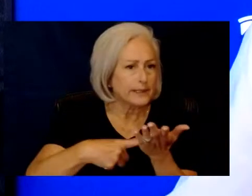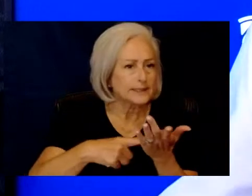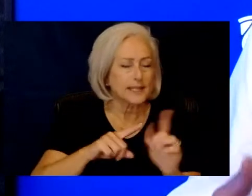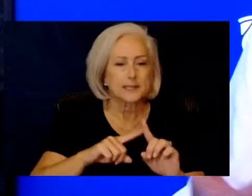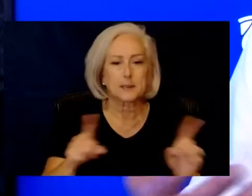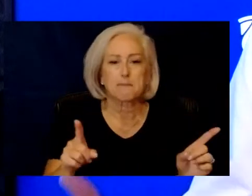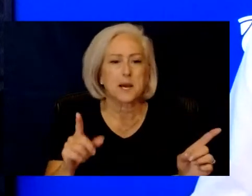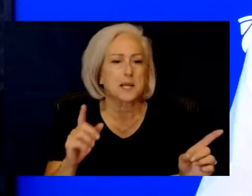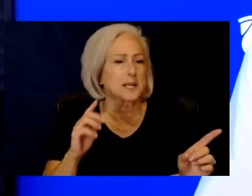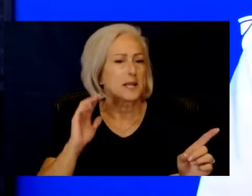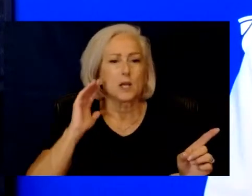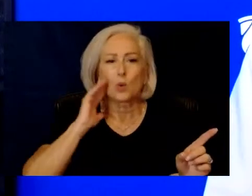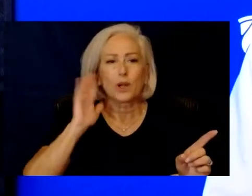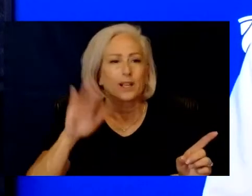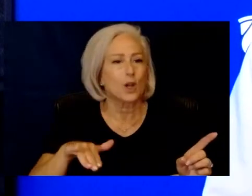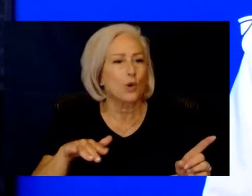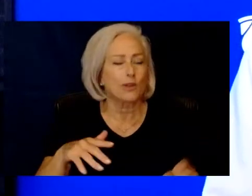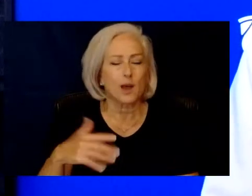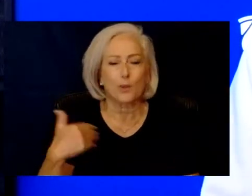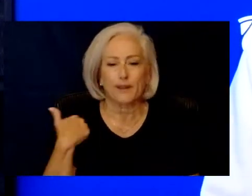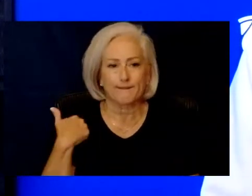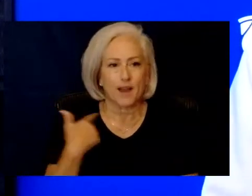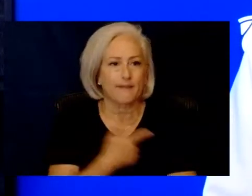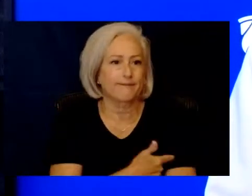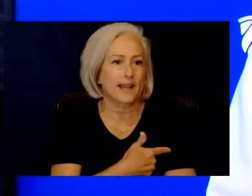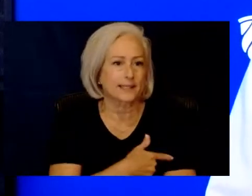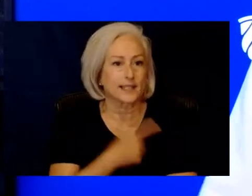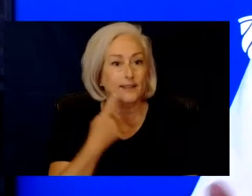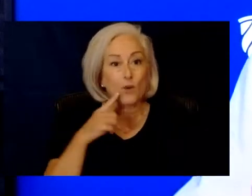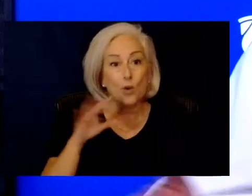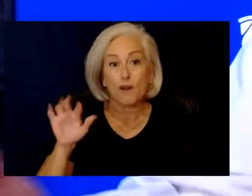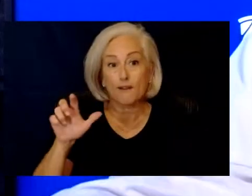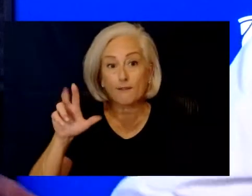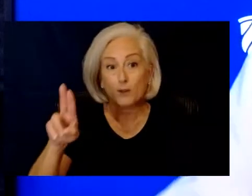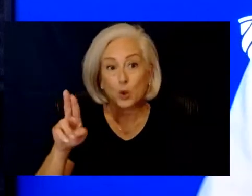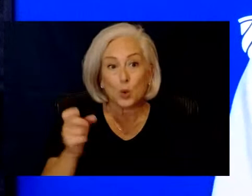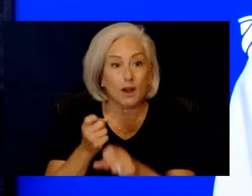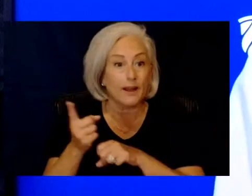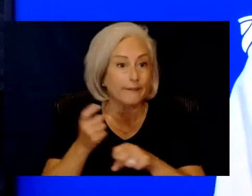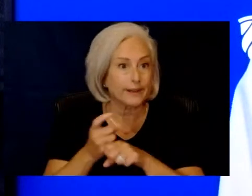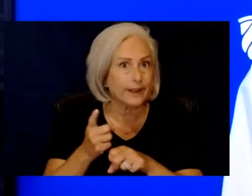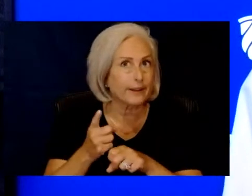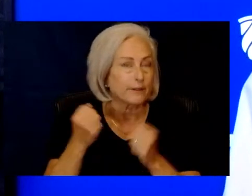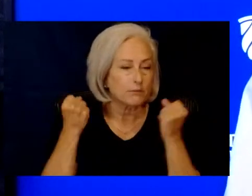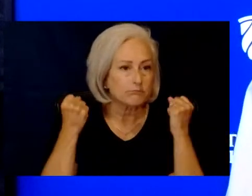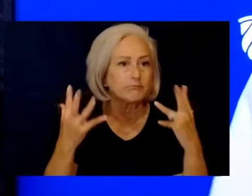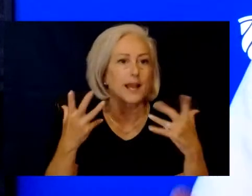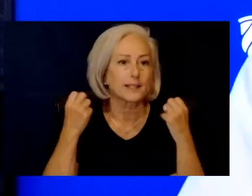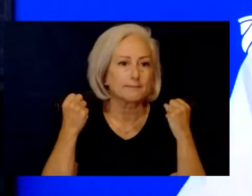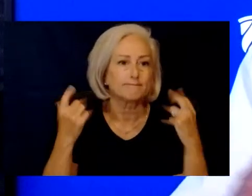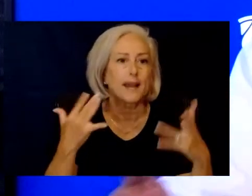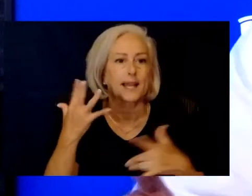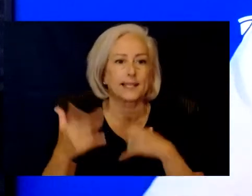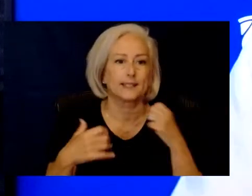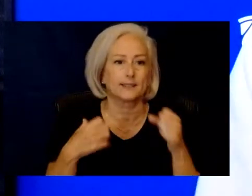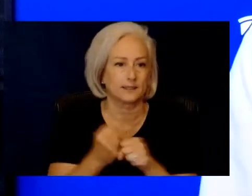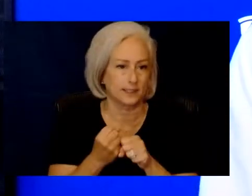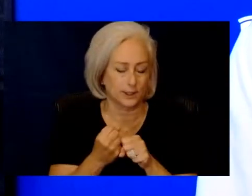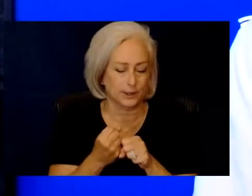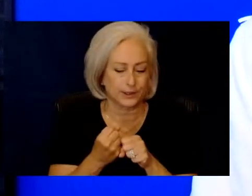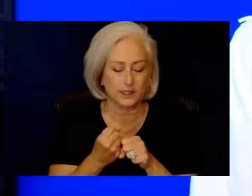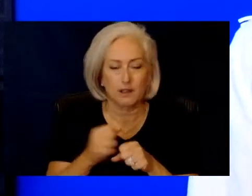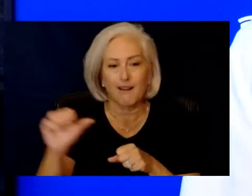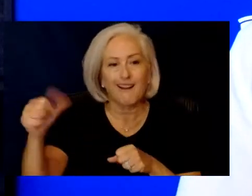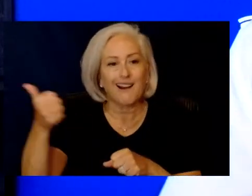gotten repeated vaccines, say for influenza, which people have gotten for decades at a time because they're getting them every year. There's other vaccines